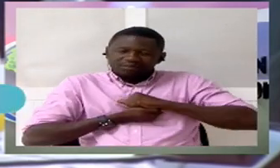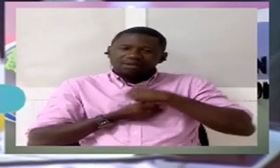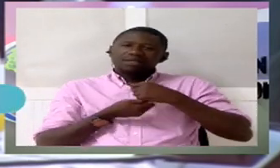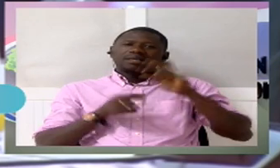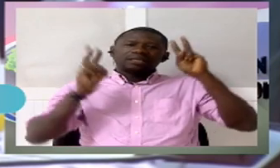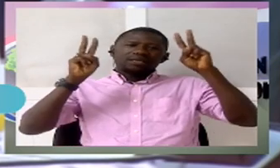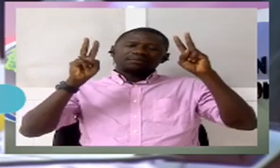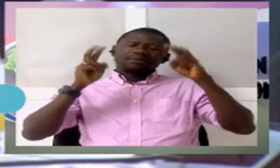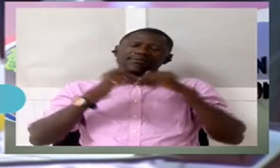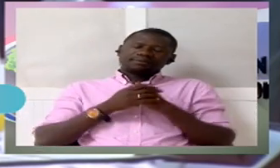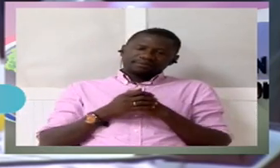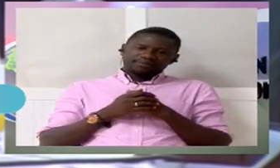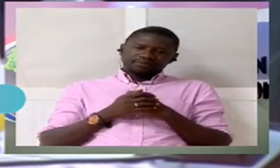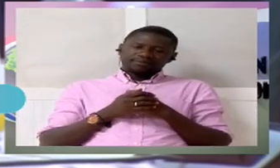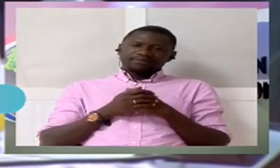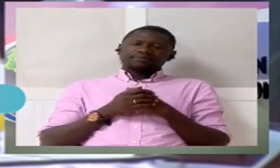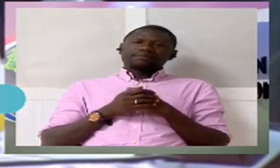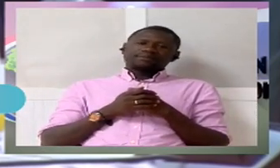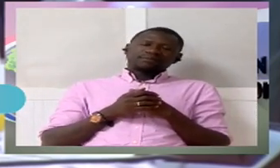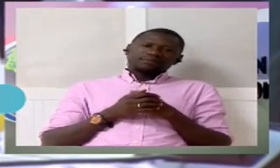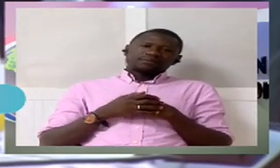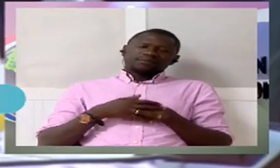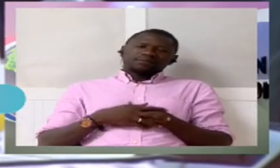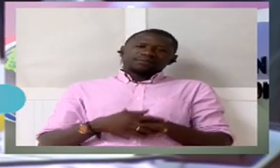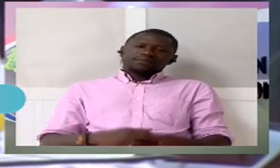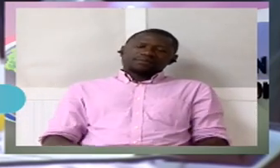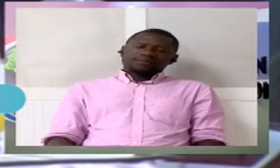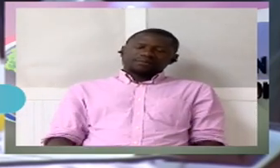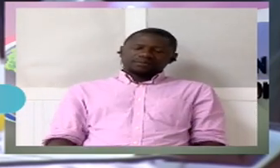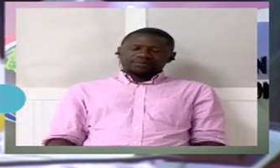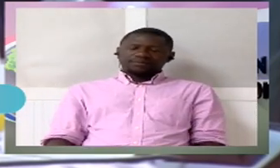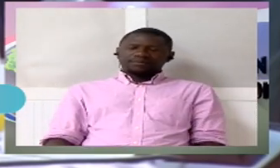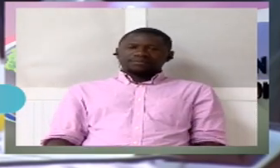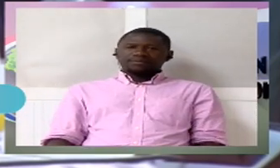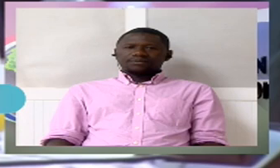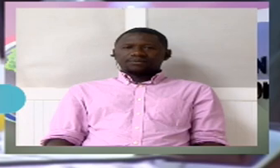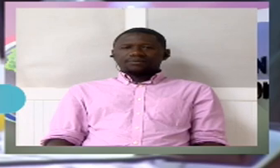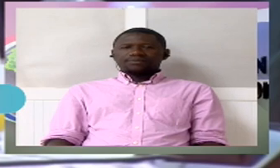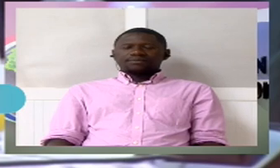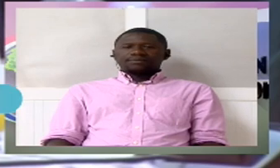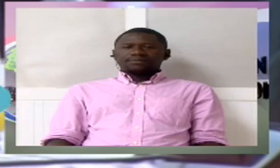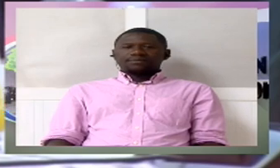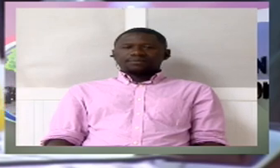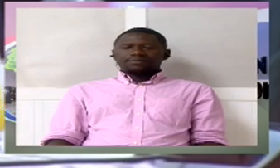ila diamoni kon ya foko jango ikema mem banda ala soto fengo dole beje ya Jammeh maralo kon yina ye bulole kanne.